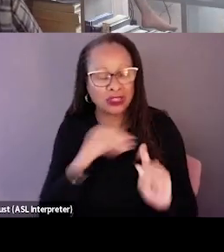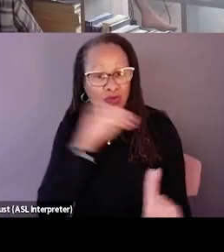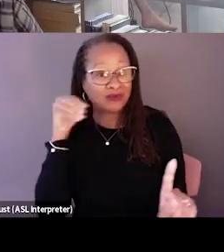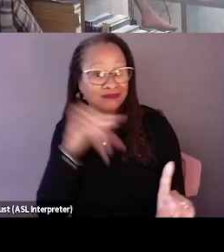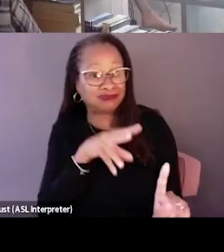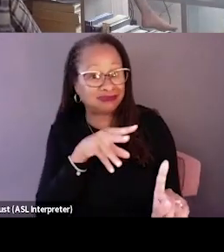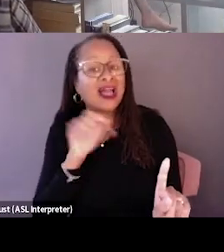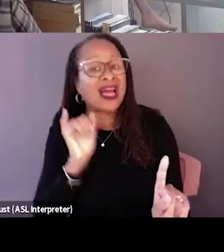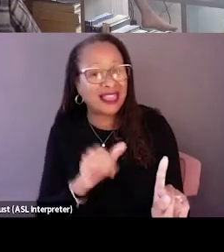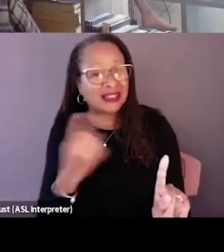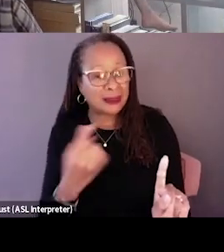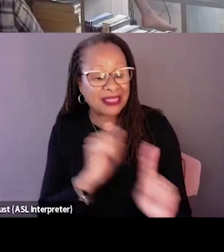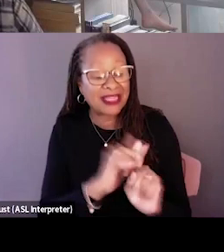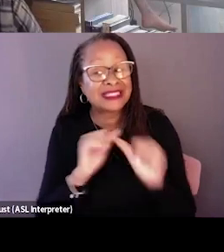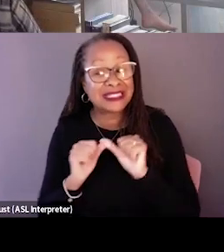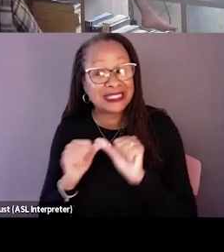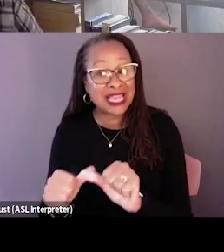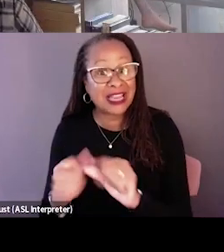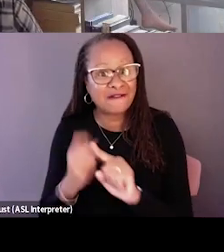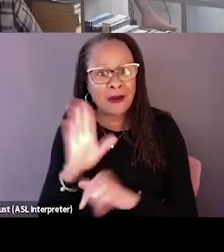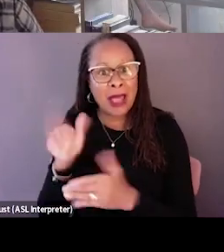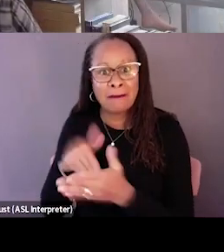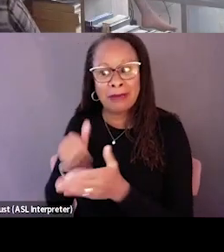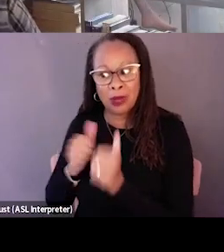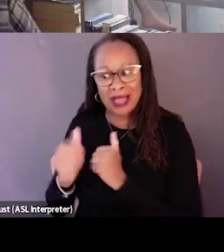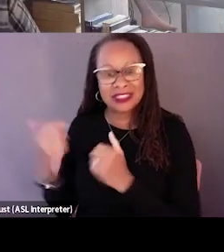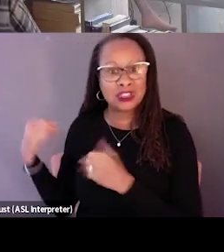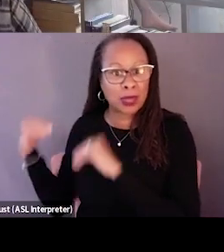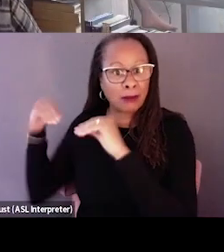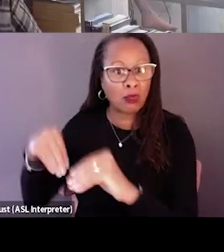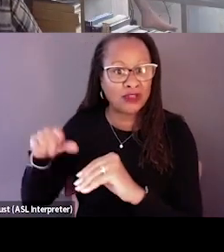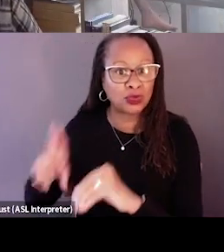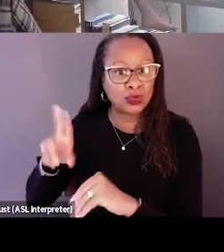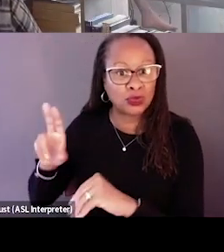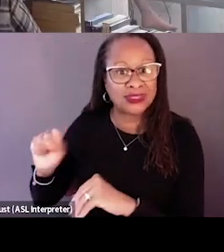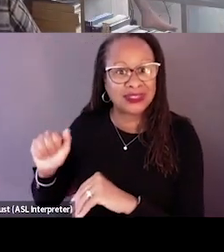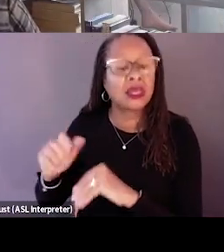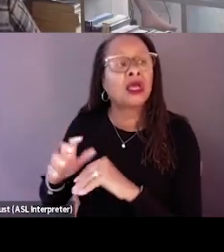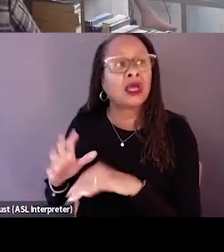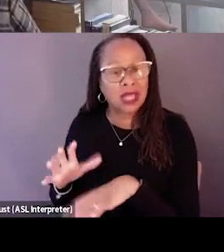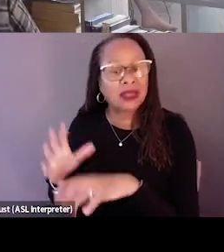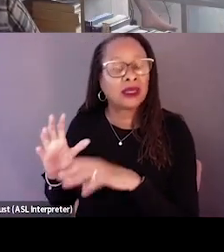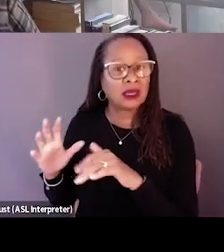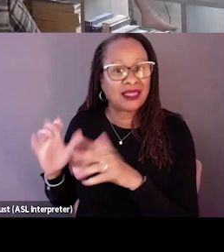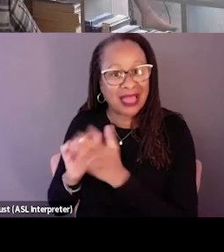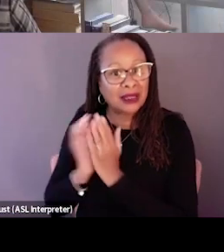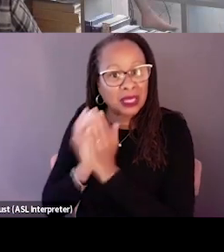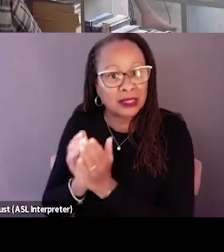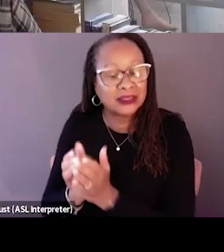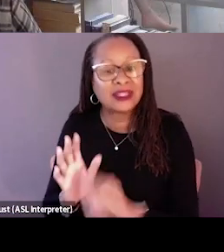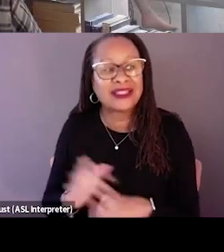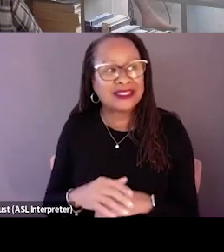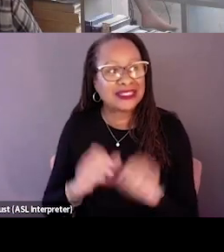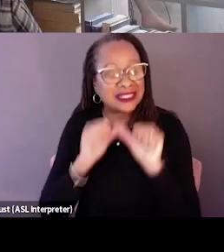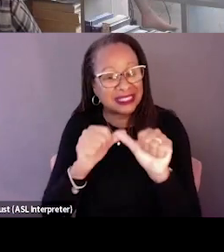this is something that has been sustained from Middle Passage on, but not just it's sustained. There's an idea, I think, when we talk of the